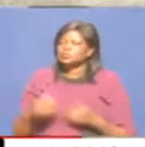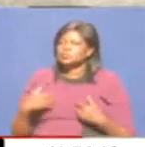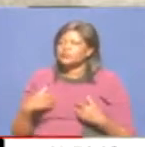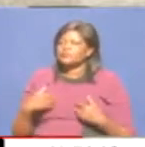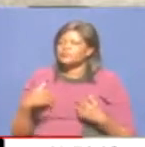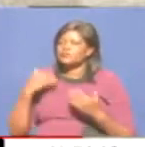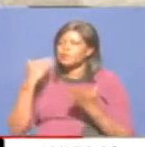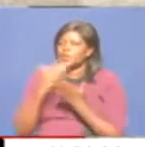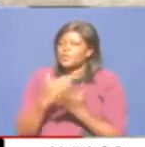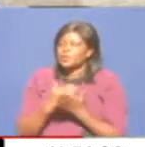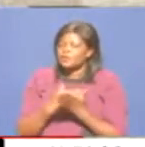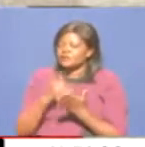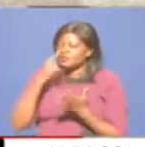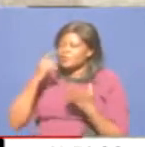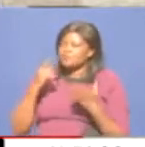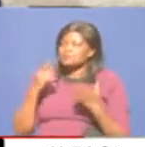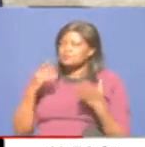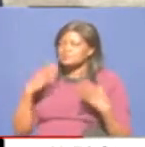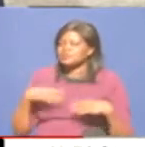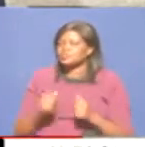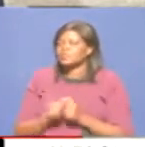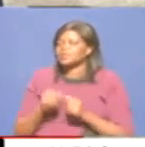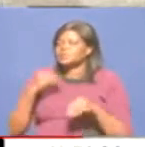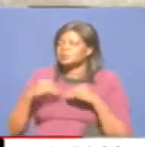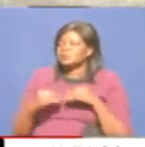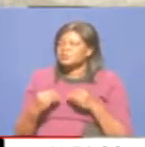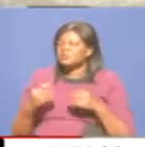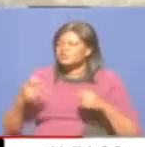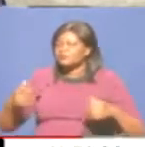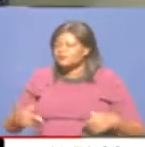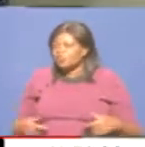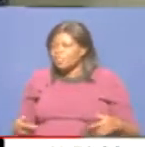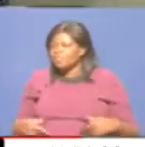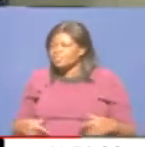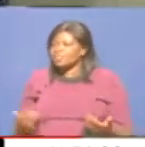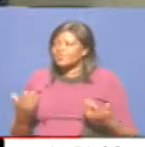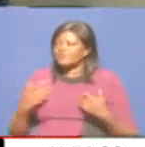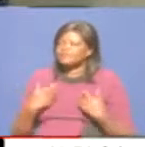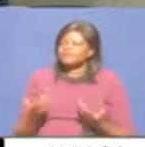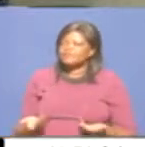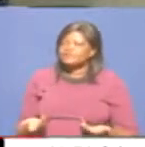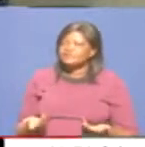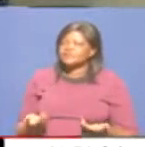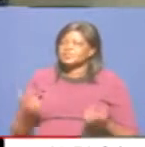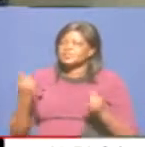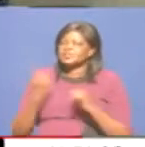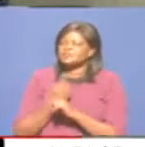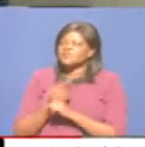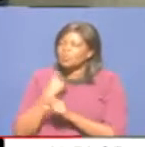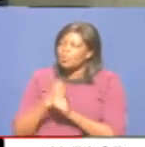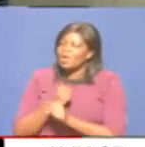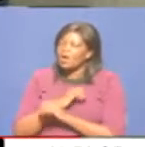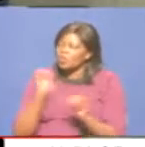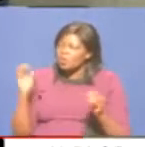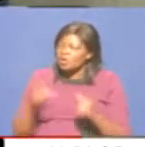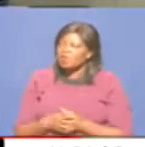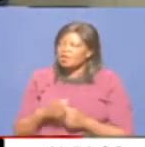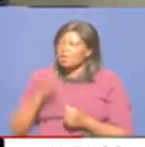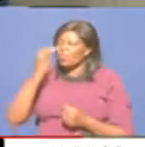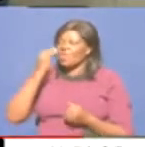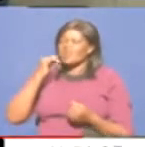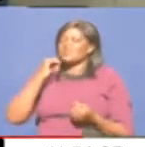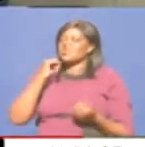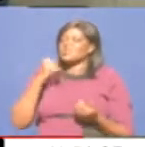the people living the youth, with the disabilities, course, for the youth, for the youth, and for the still world. On that, they still are not working. That. So why would you come up with